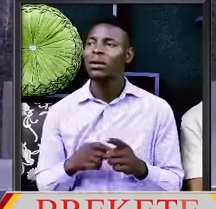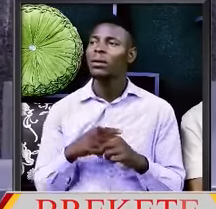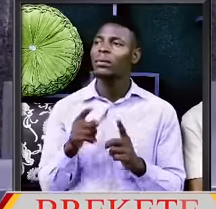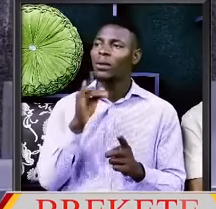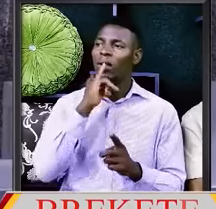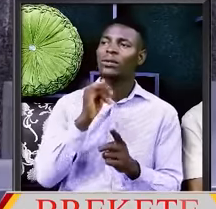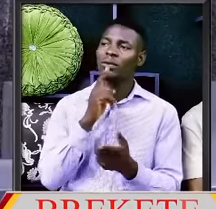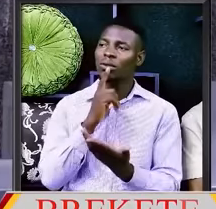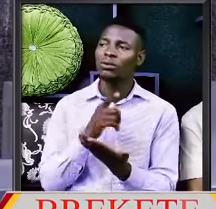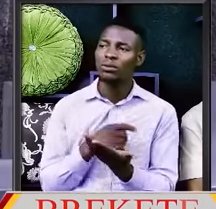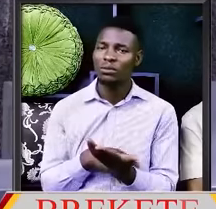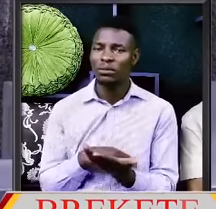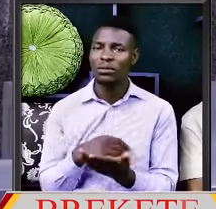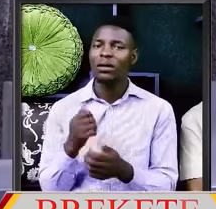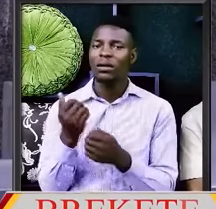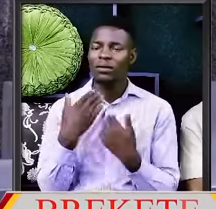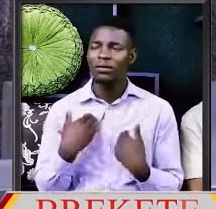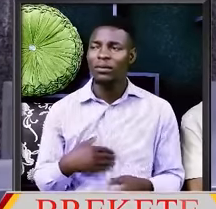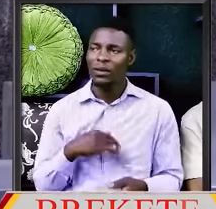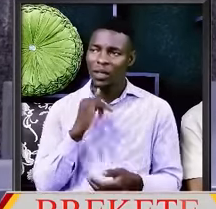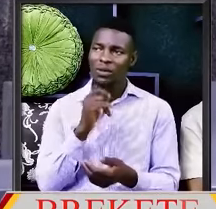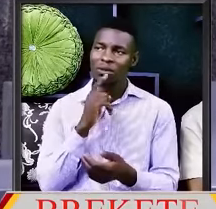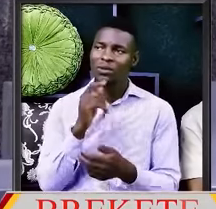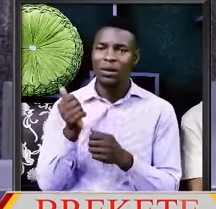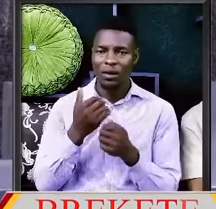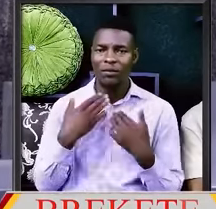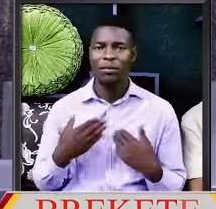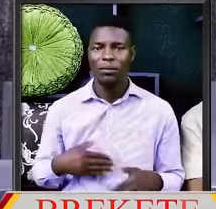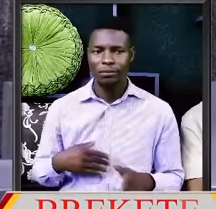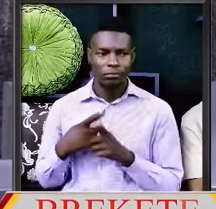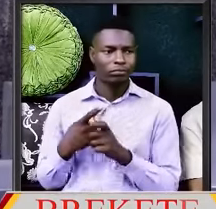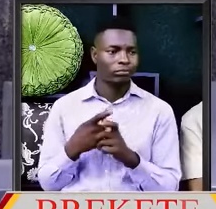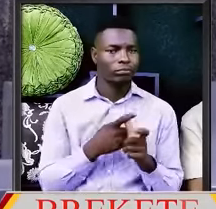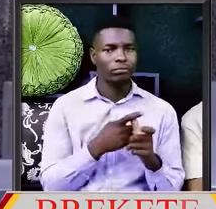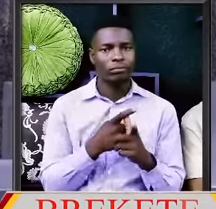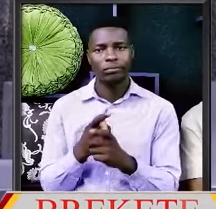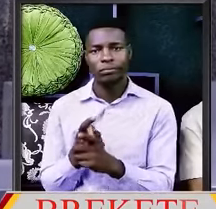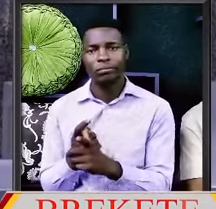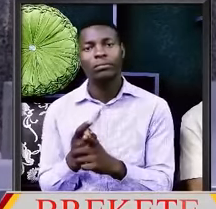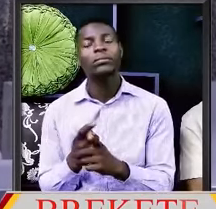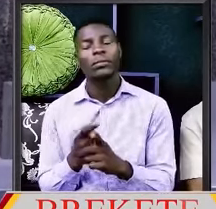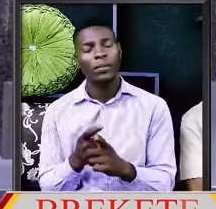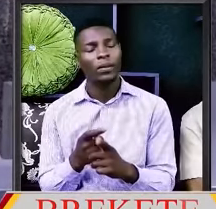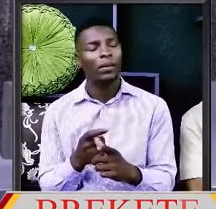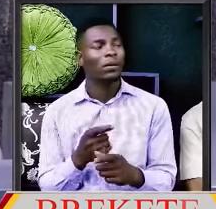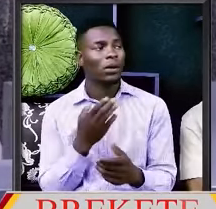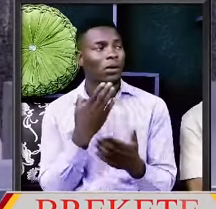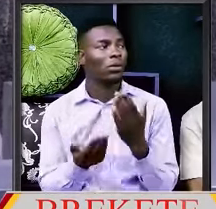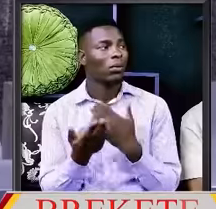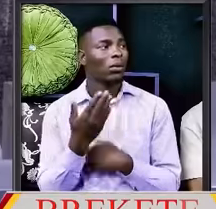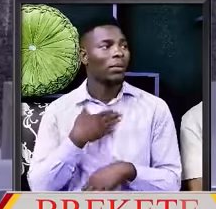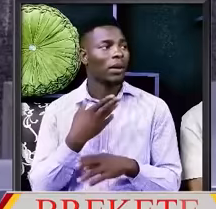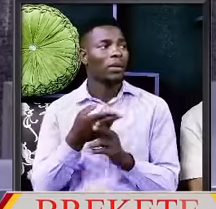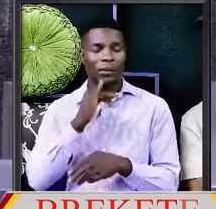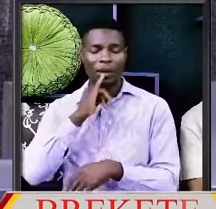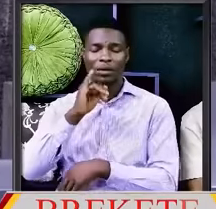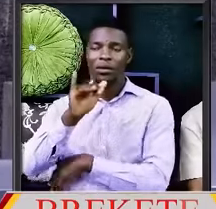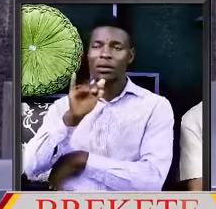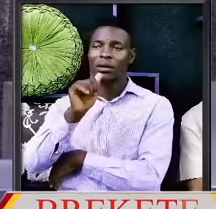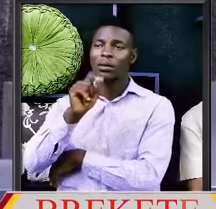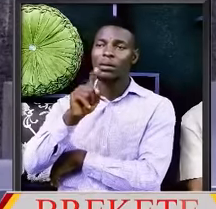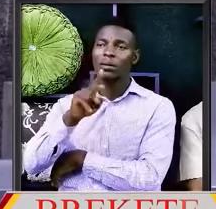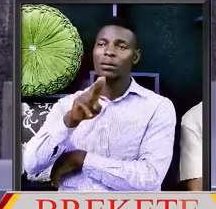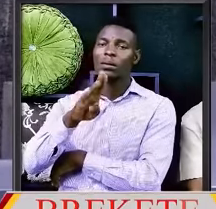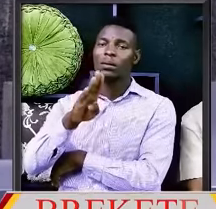truth. Everybody's hello. On the run. Hello, as good morning. This is concerned. Good morning, sir. My name is Yakubu Bako Anzaku from Nasarawa State.